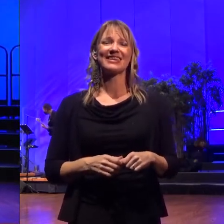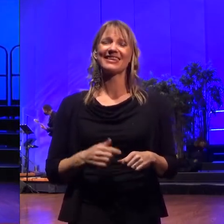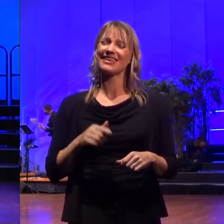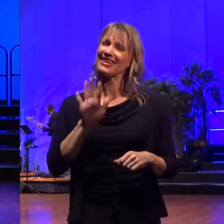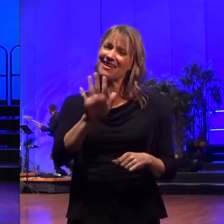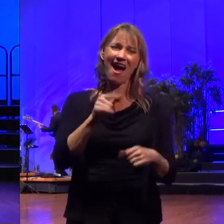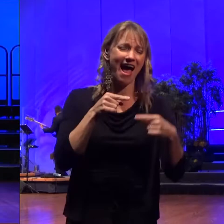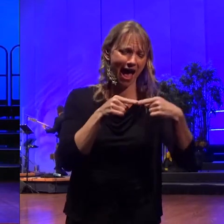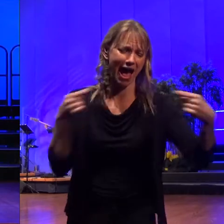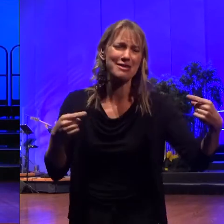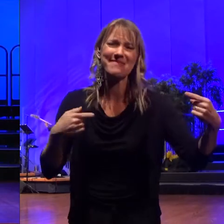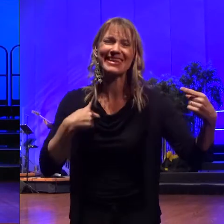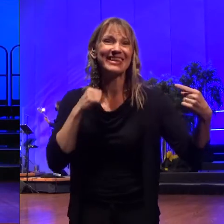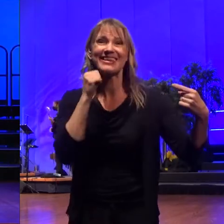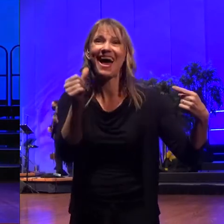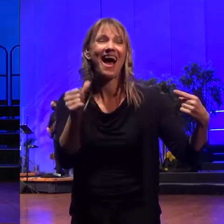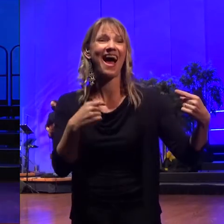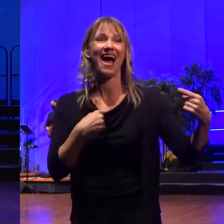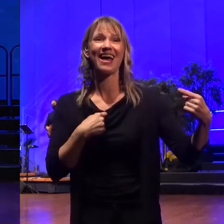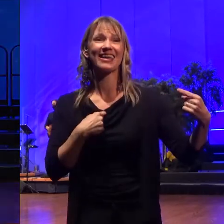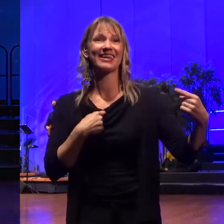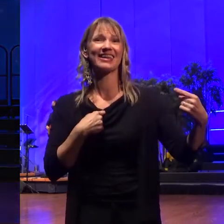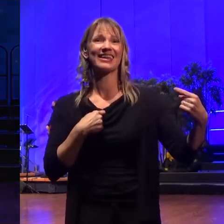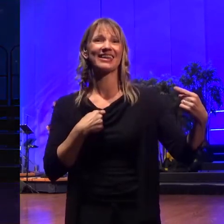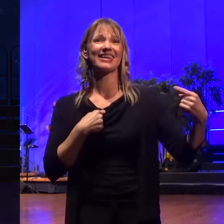I'm not your enemy.